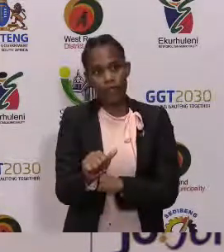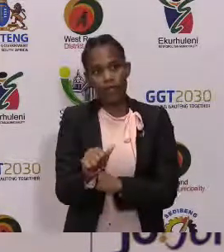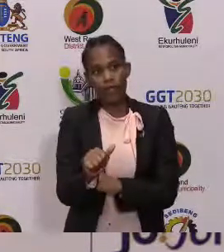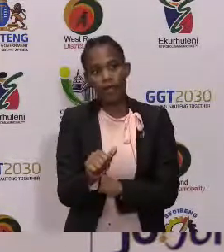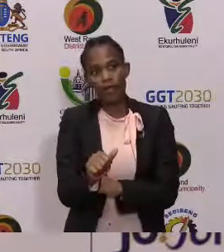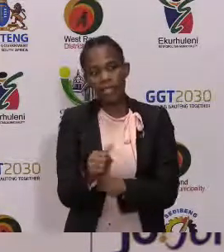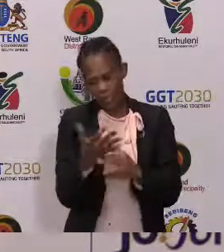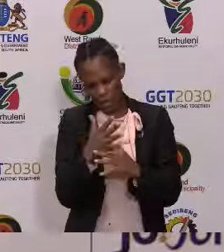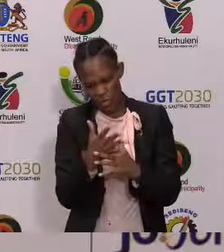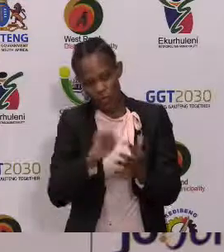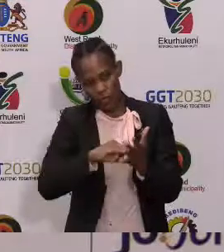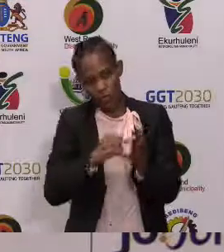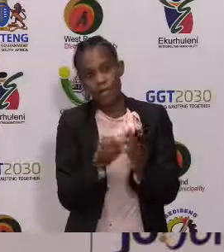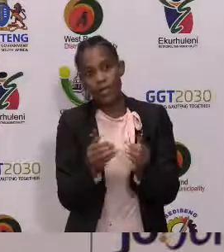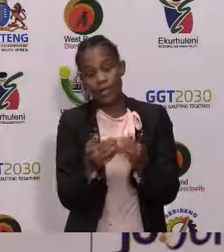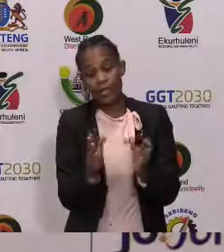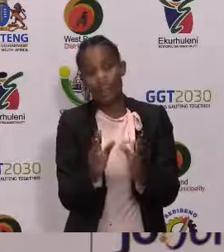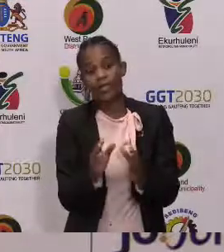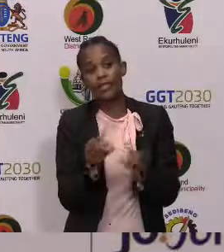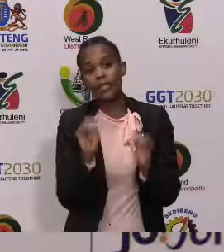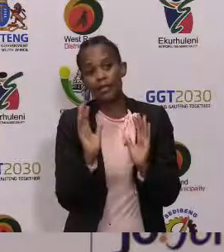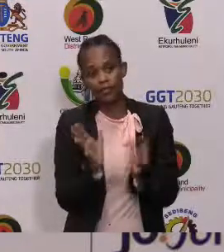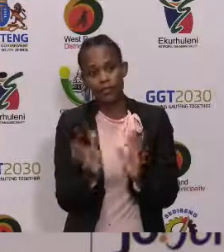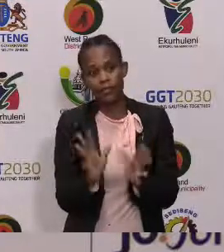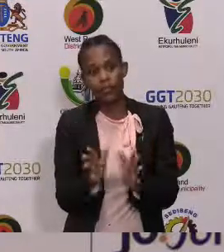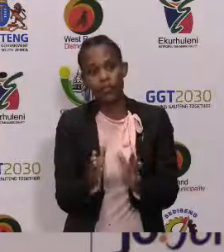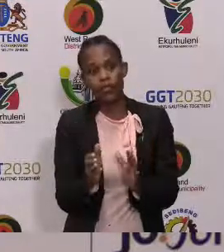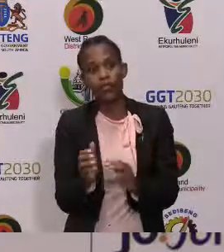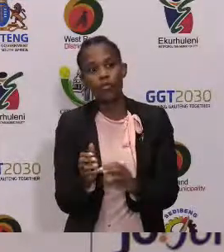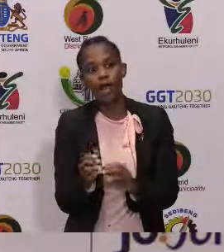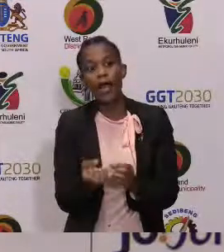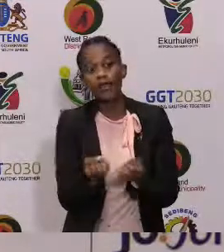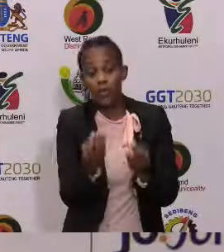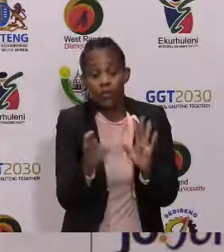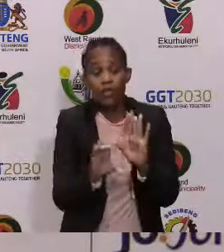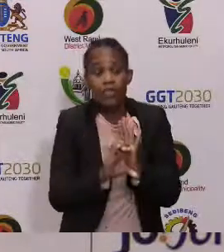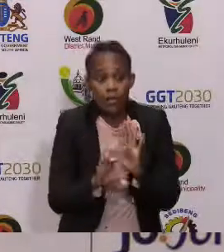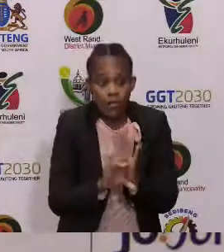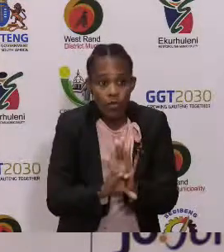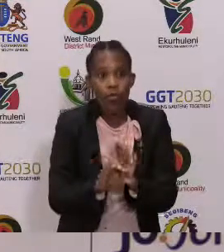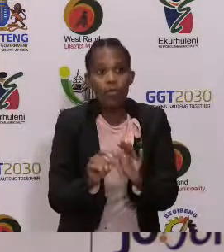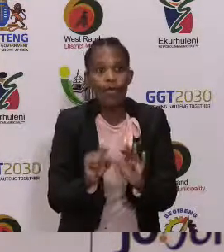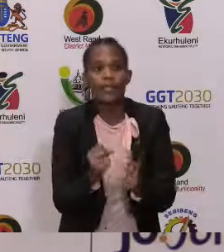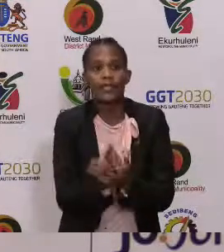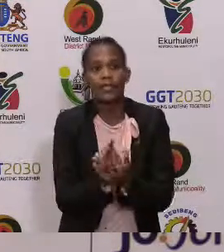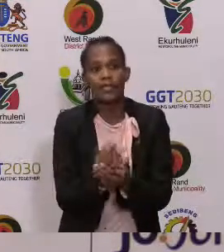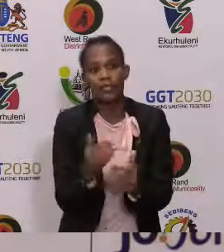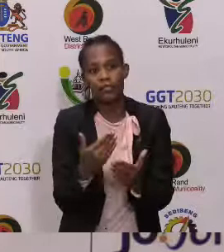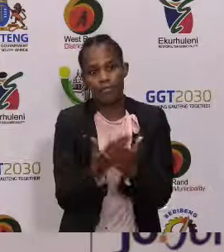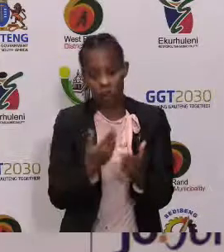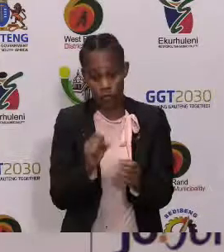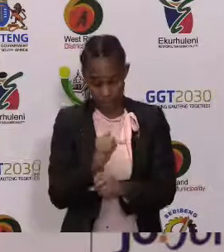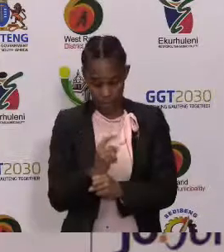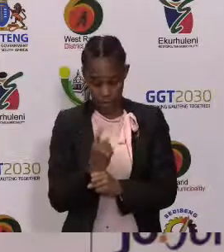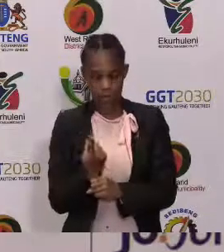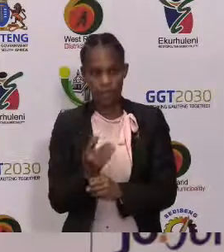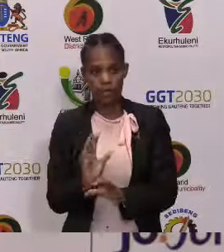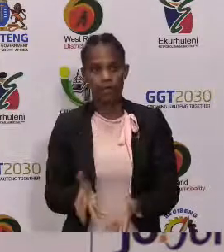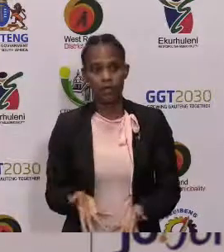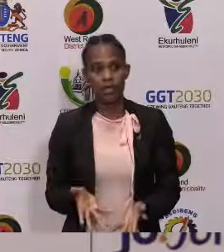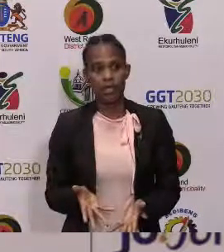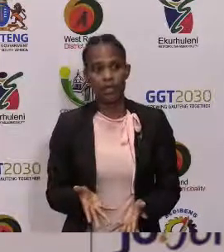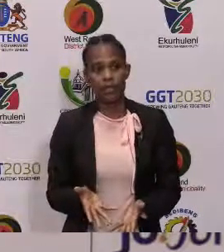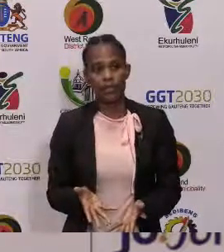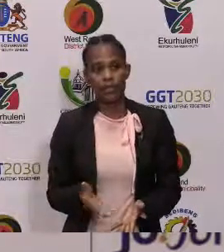January. So it tells us that this is probably a very representative sample in terms of what has actually taken place in Gauteng. Now, of